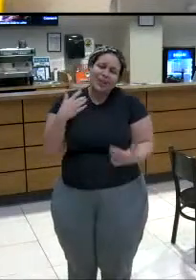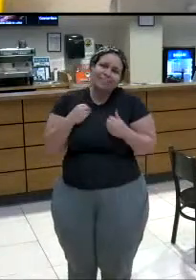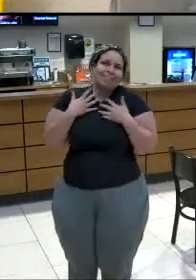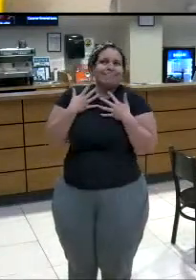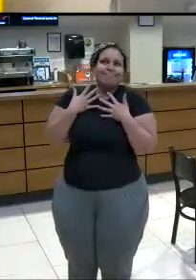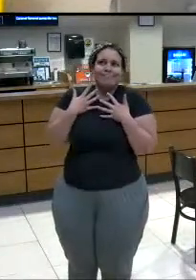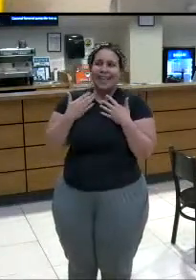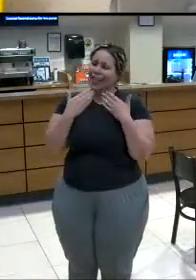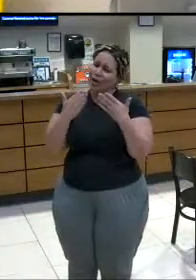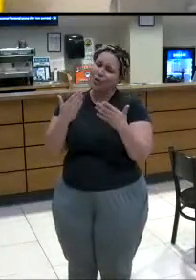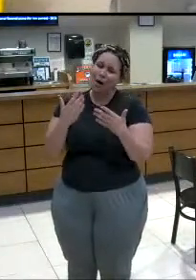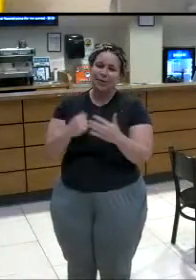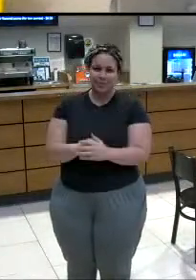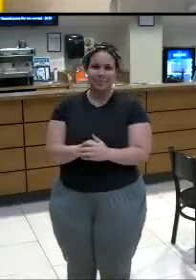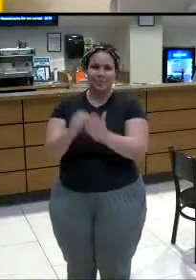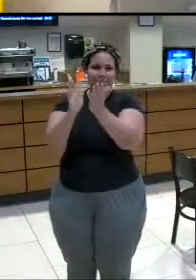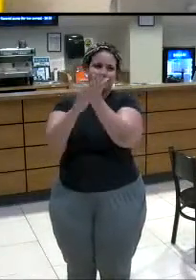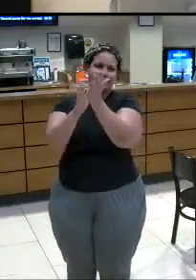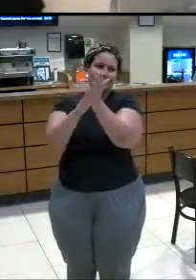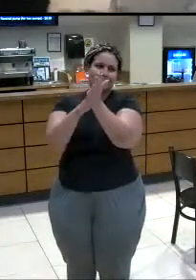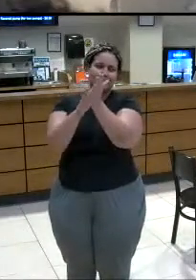so much.